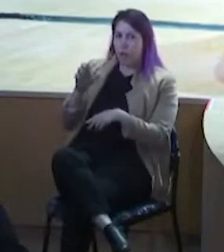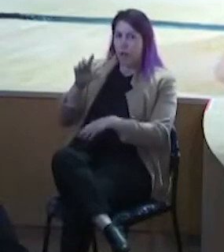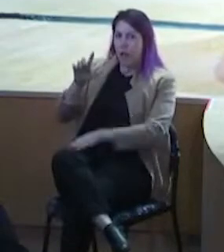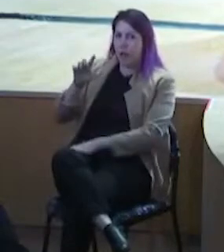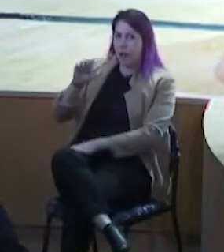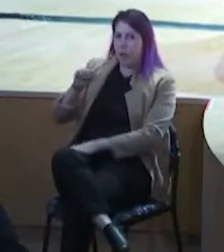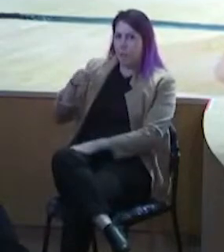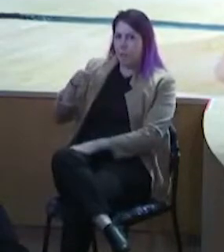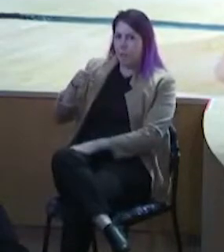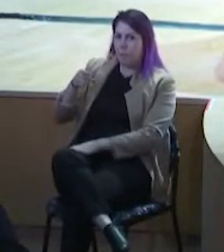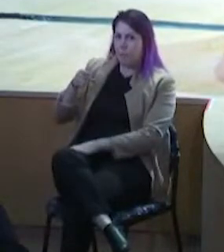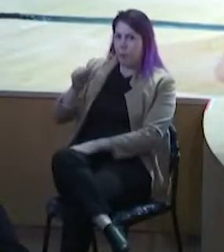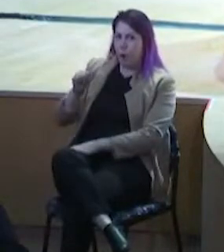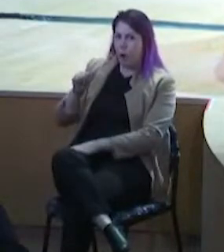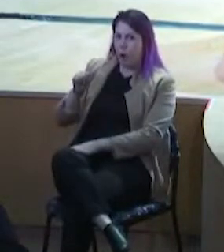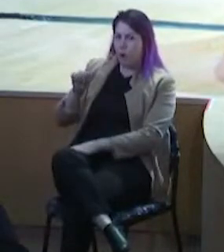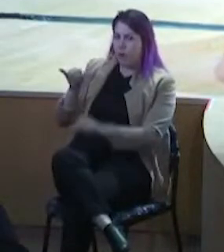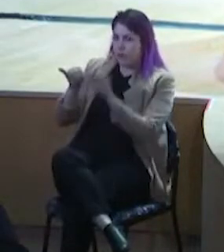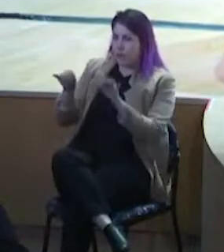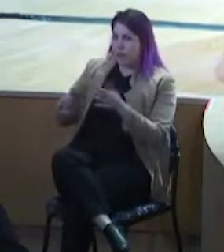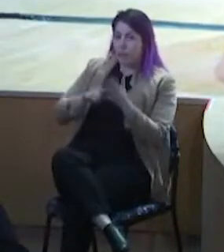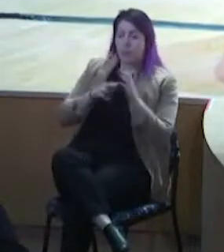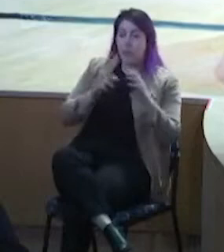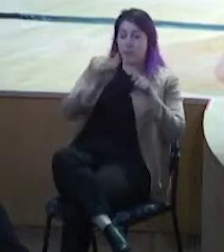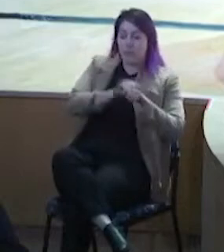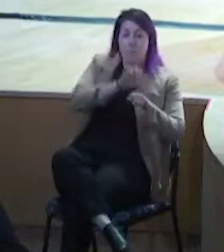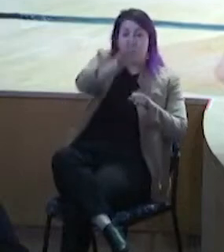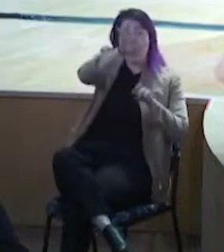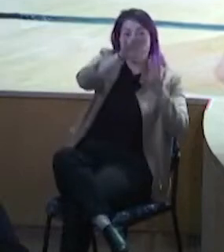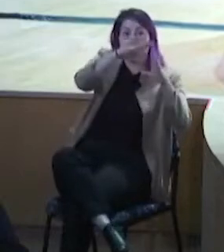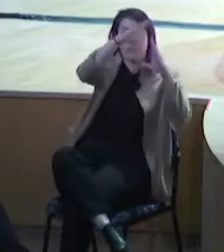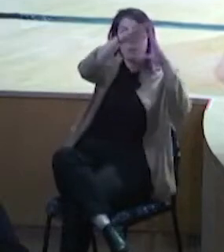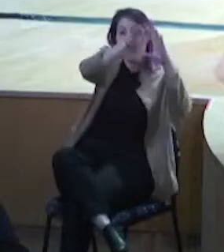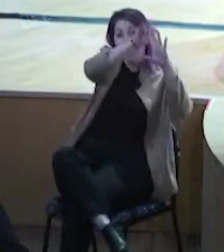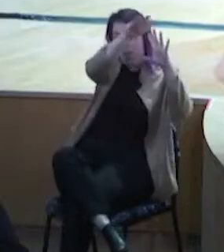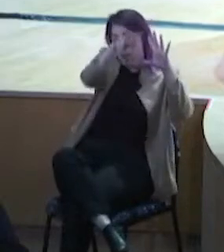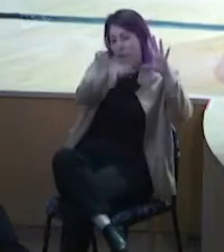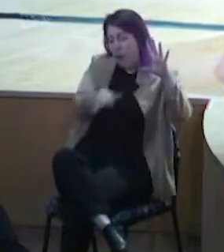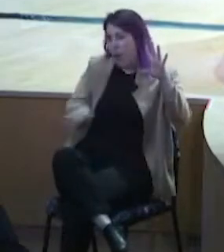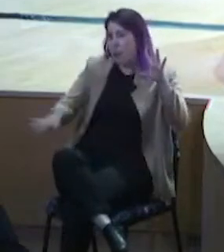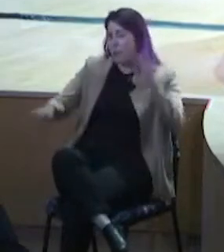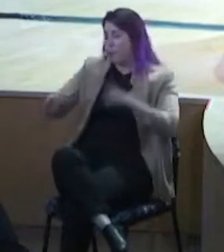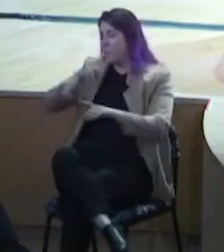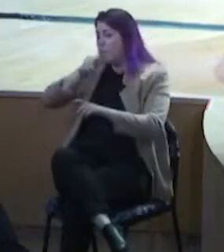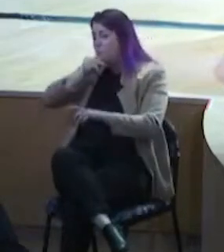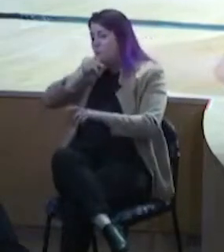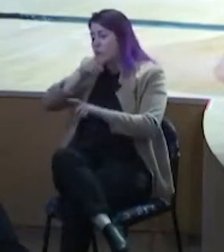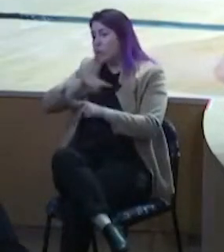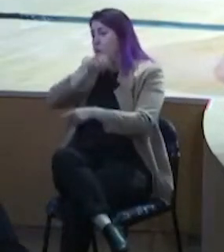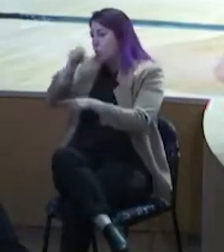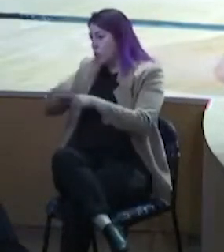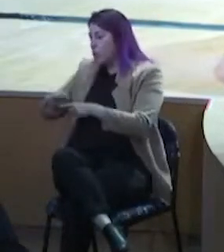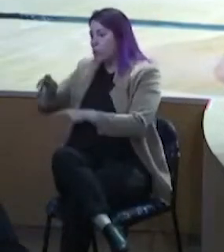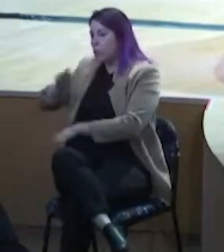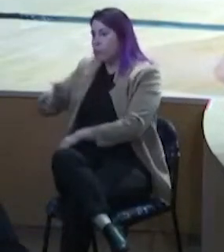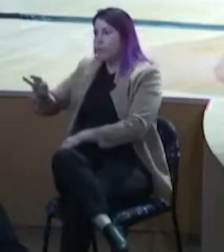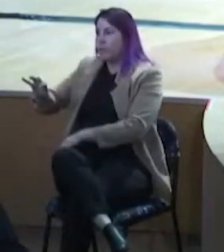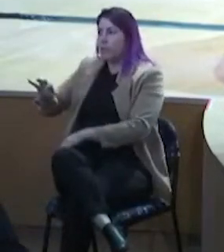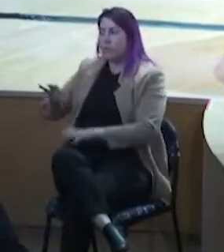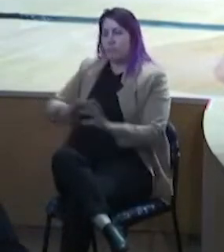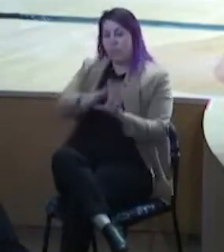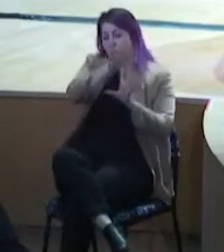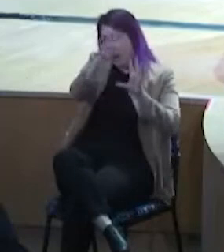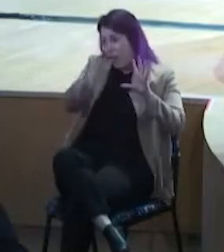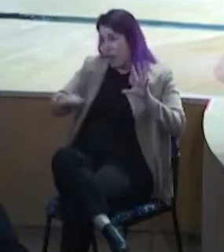is a system that runs from the top of the mountain down to the ocean and out into the fringing reef. That was inclusive of